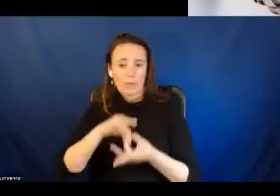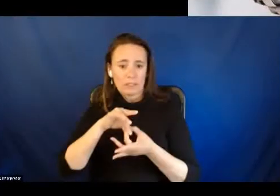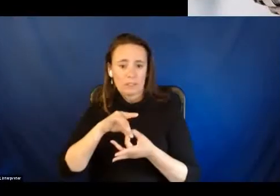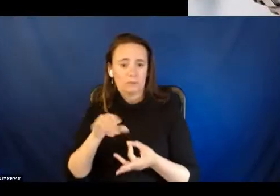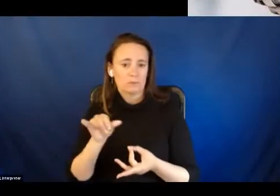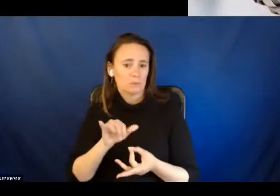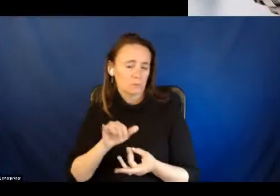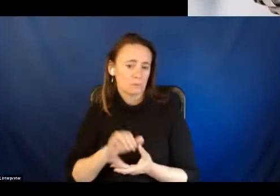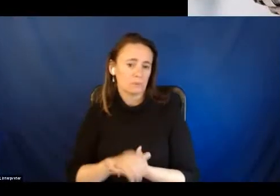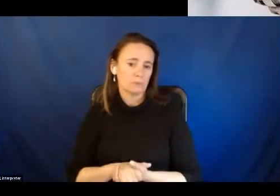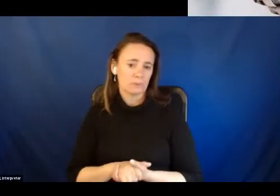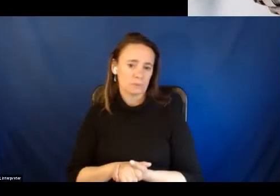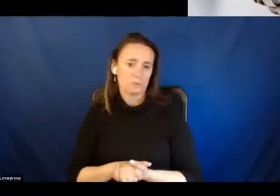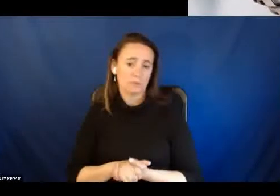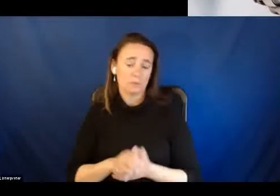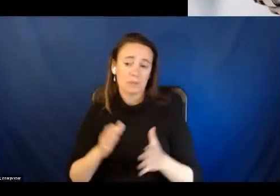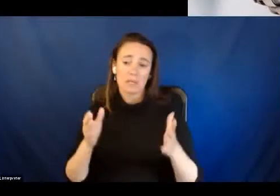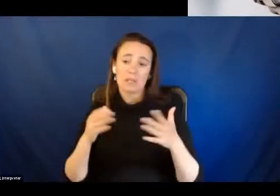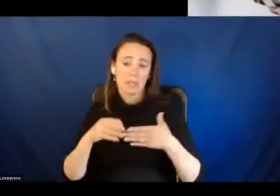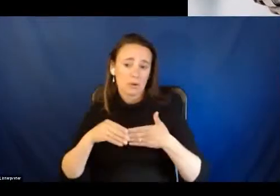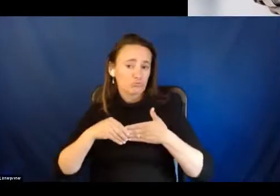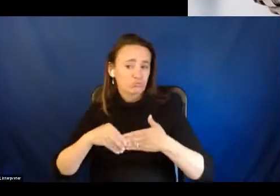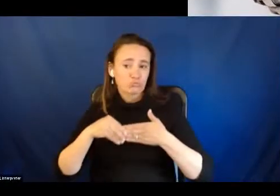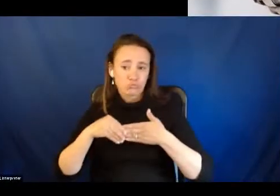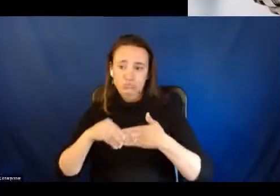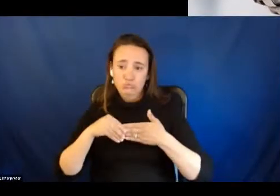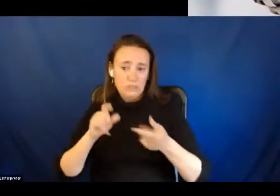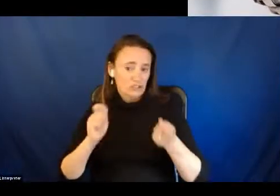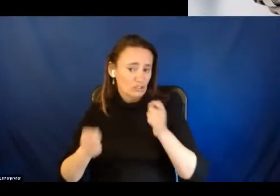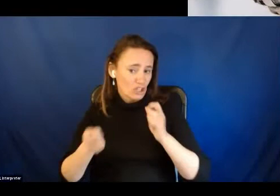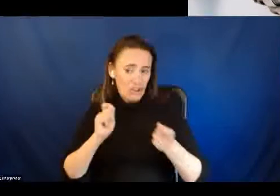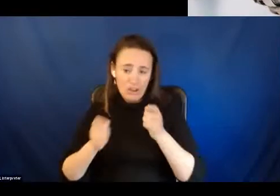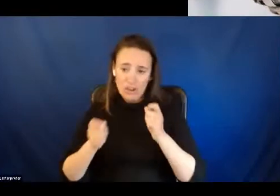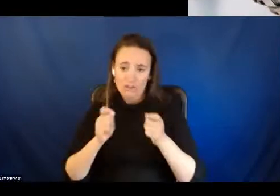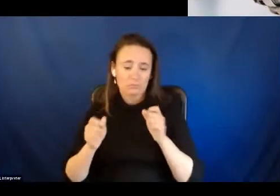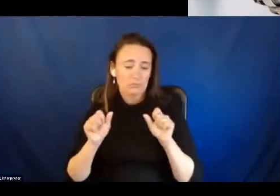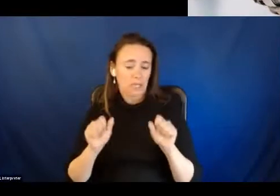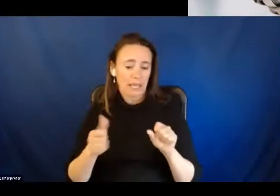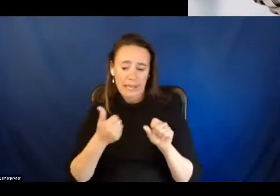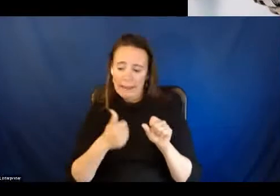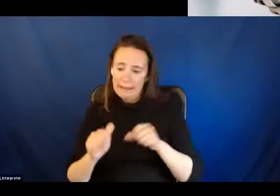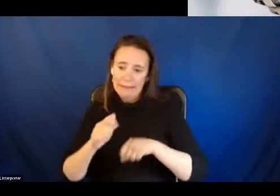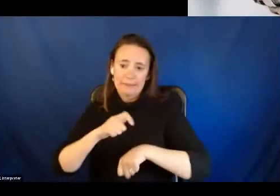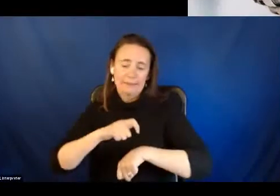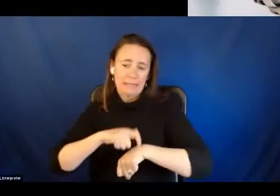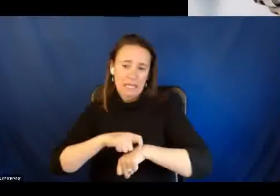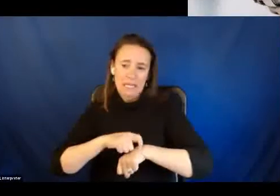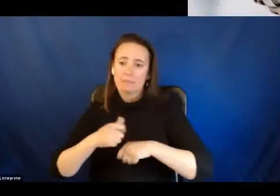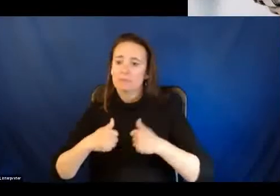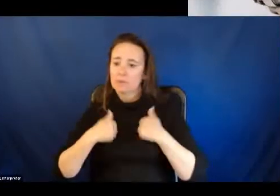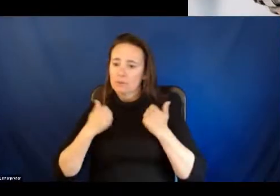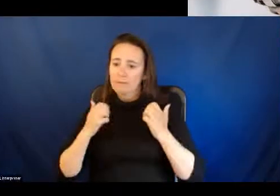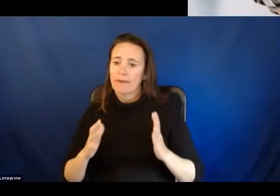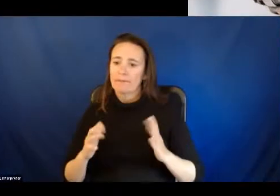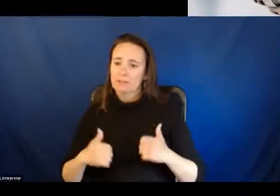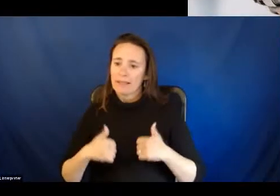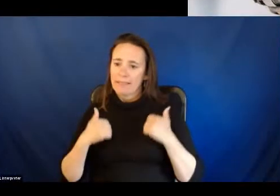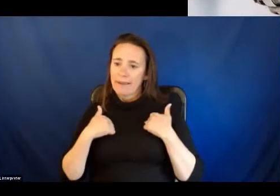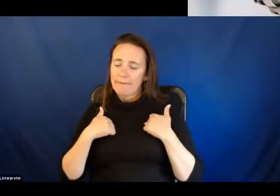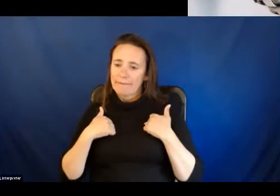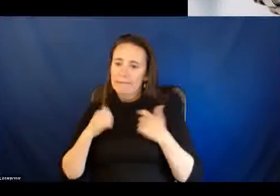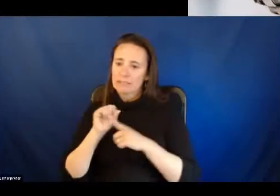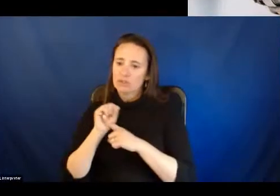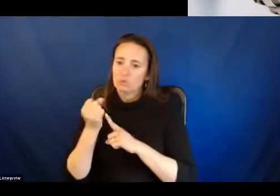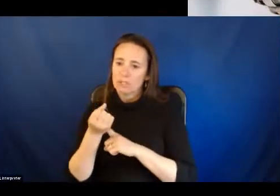are also adaptable and fluid, and they should change as often as the circumstances in the survivor's life change. A lot